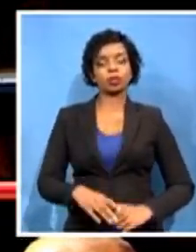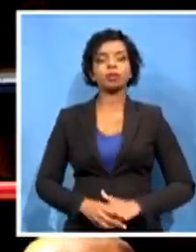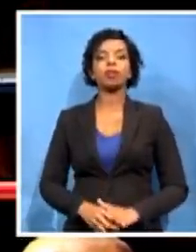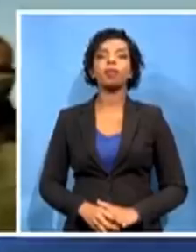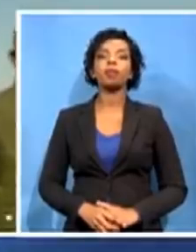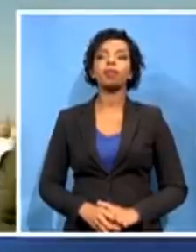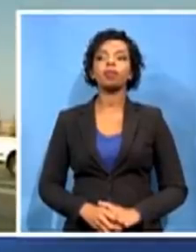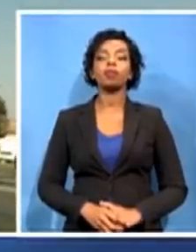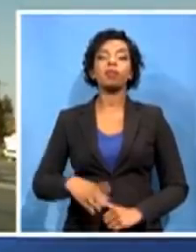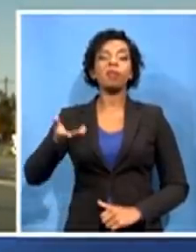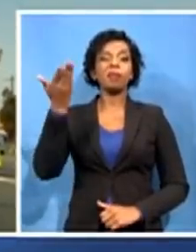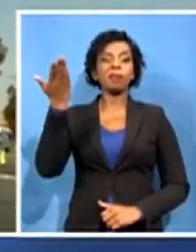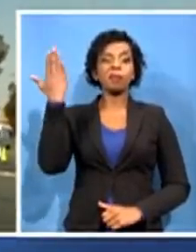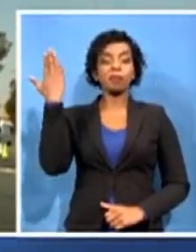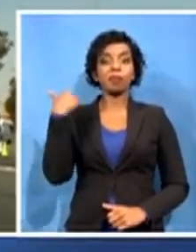people's view.